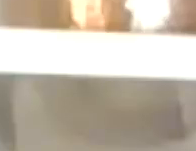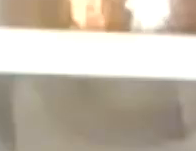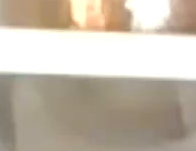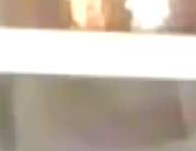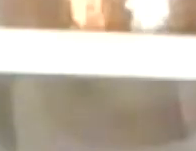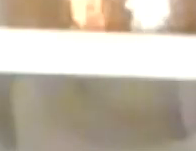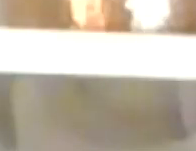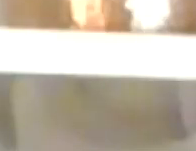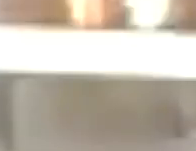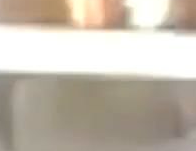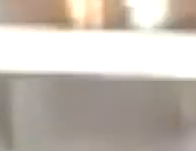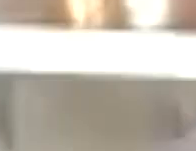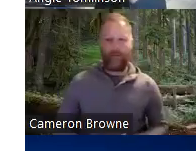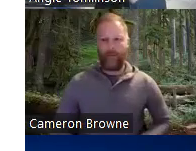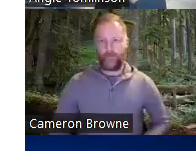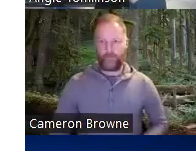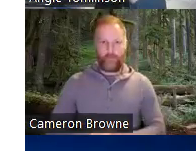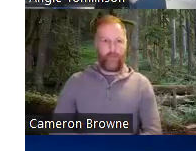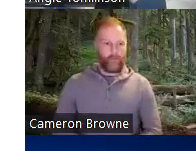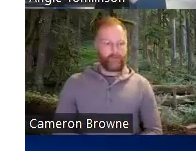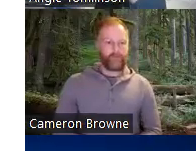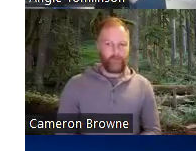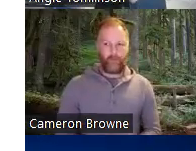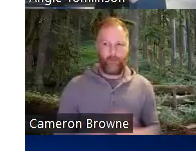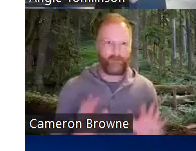Thank you. May we move forward?